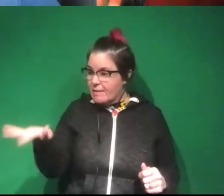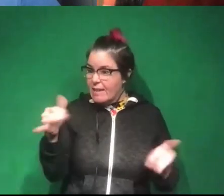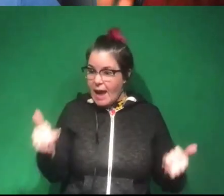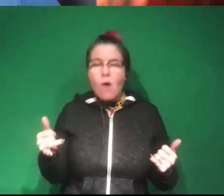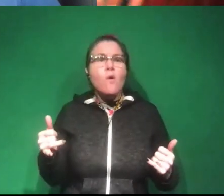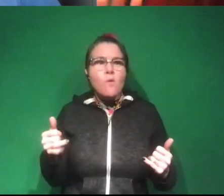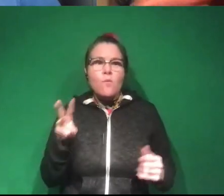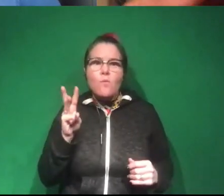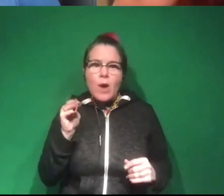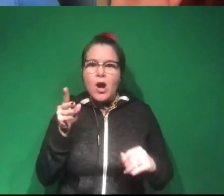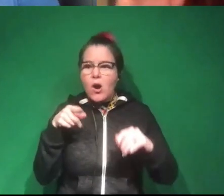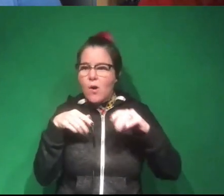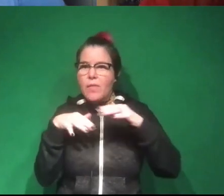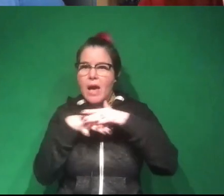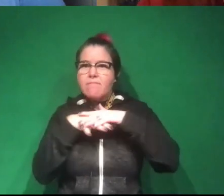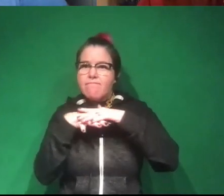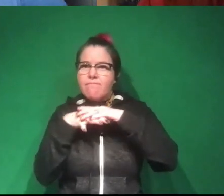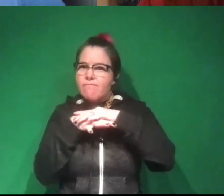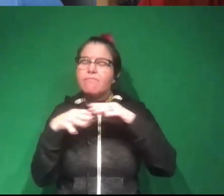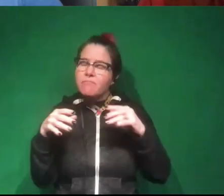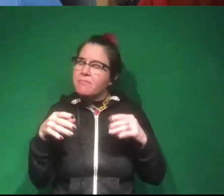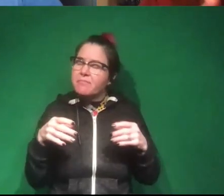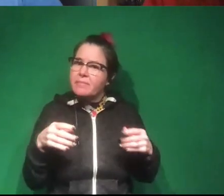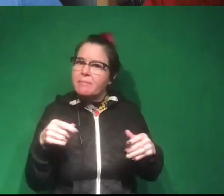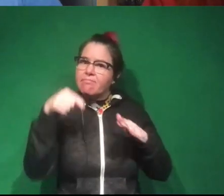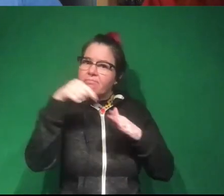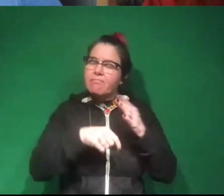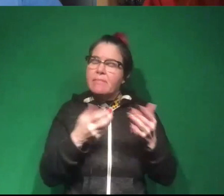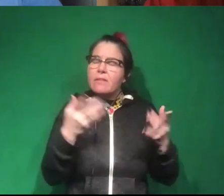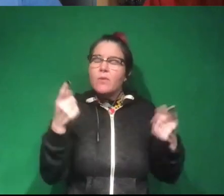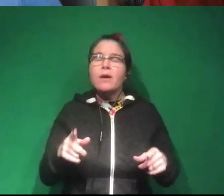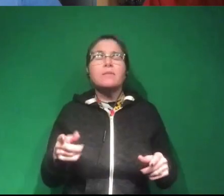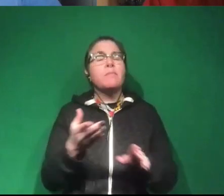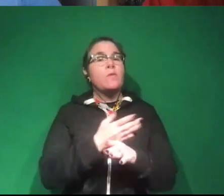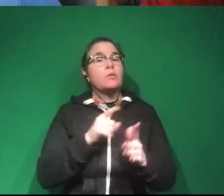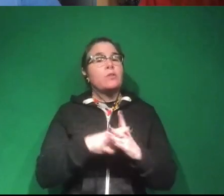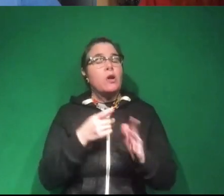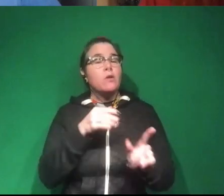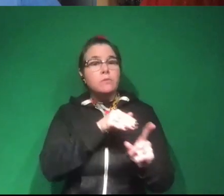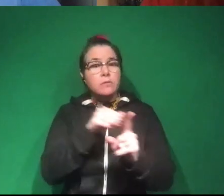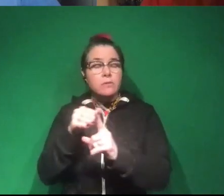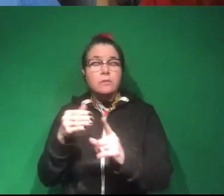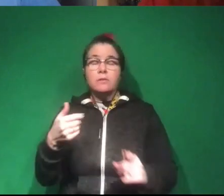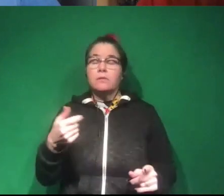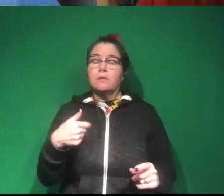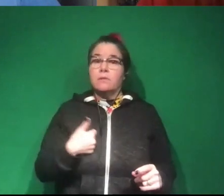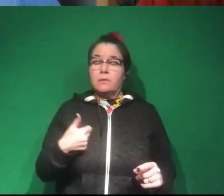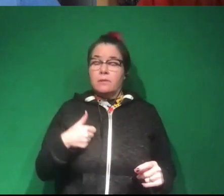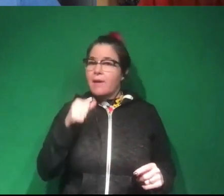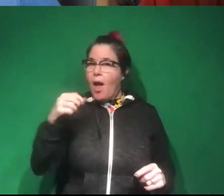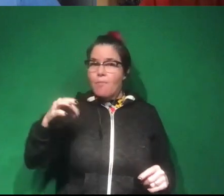what's going on under the top of the soil. So before we get started, let me just remind everyone that we are a